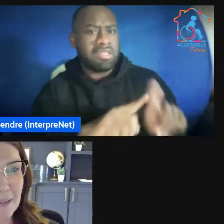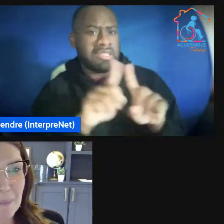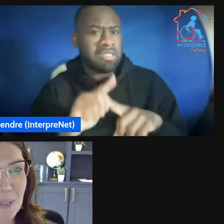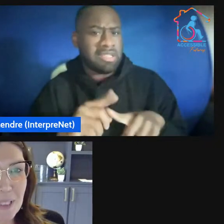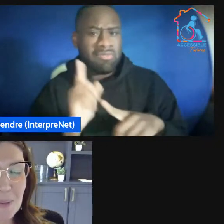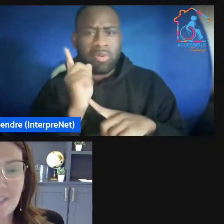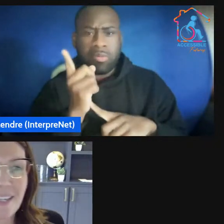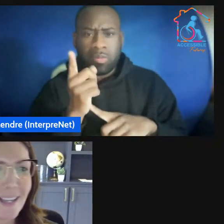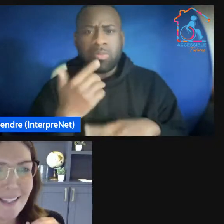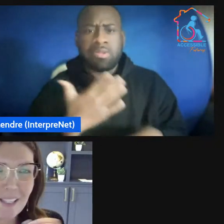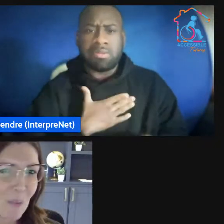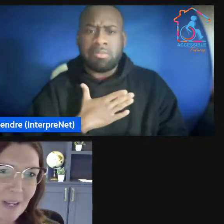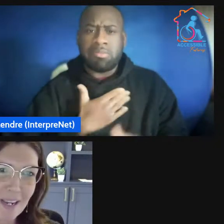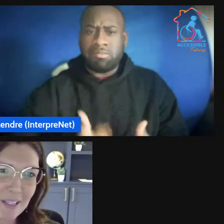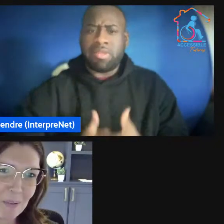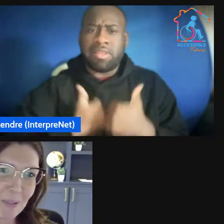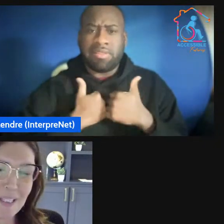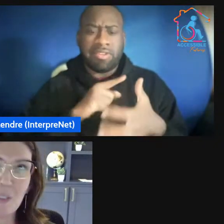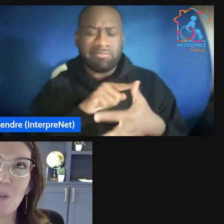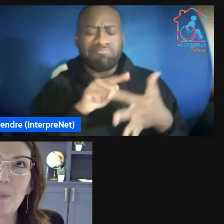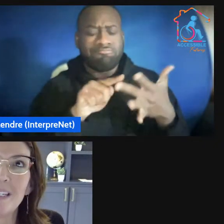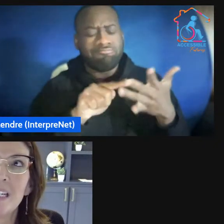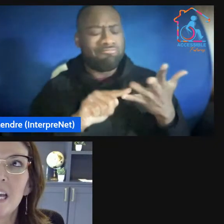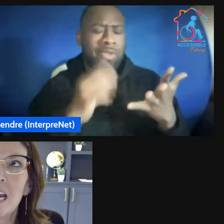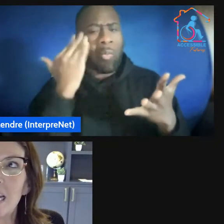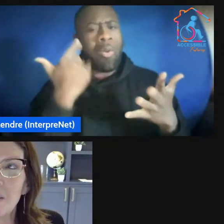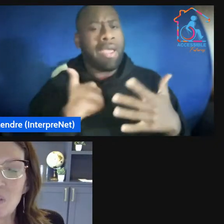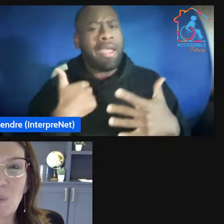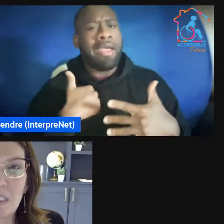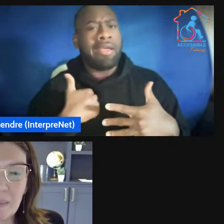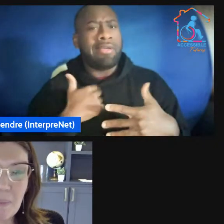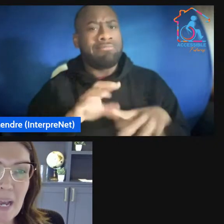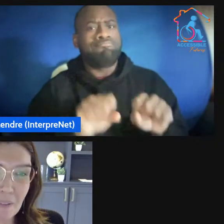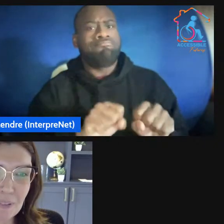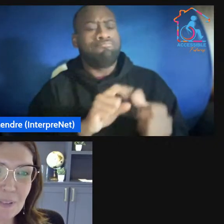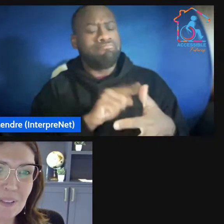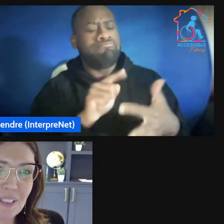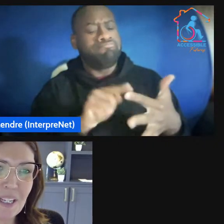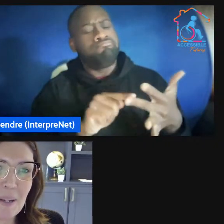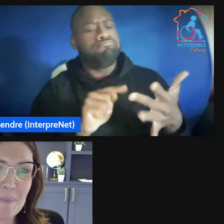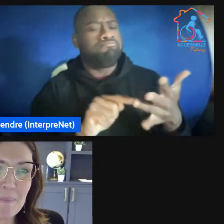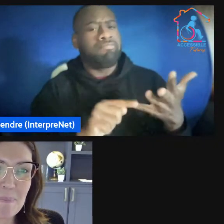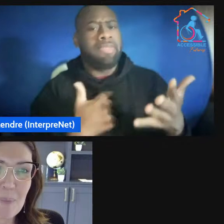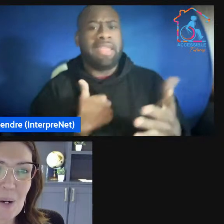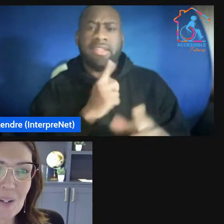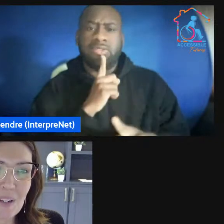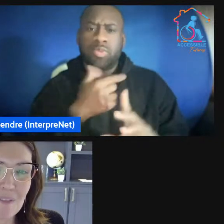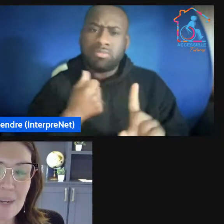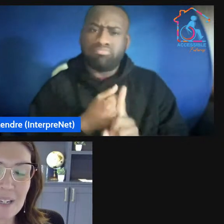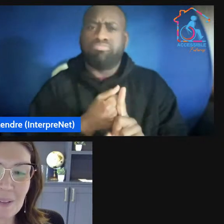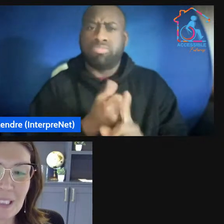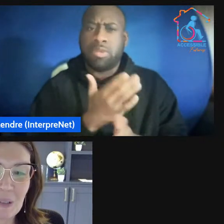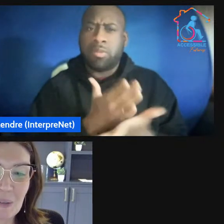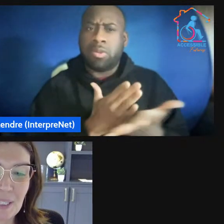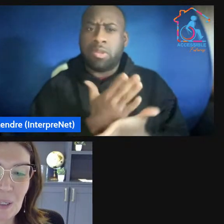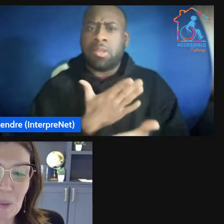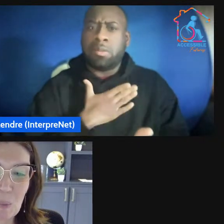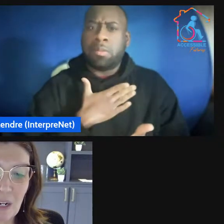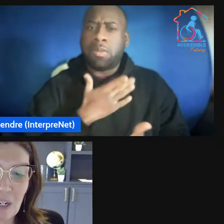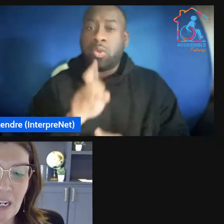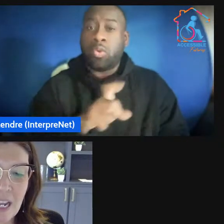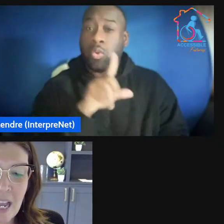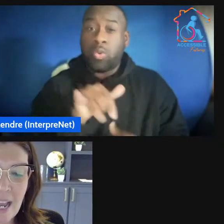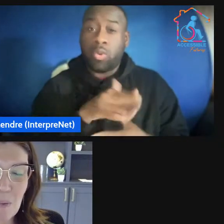life that I can point to and say, this is why I do what I do. But I had this really impactful part of my early